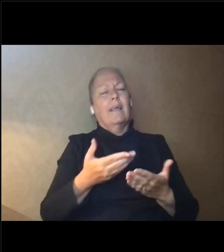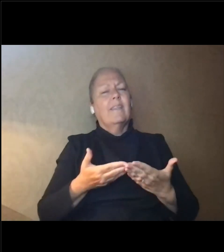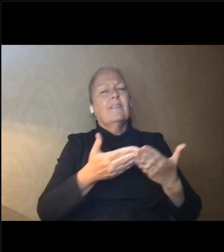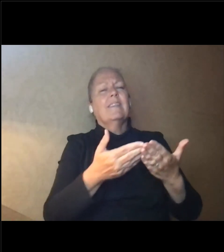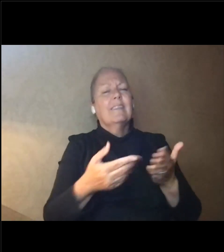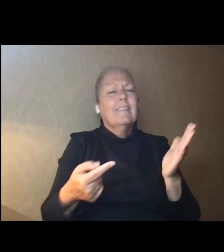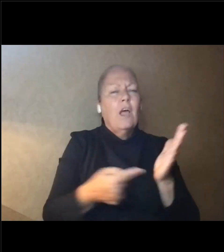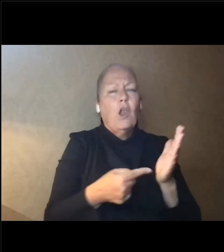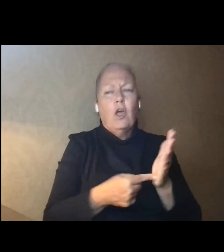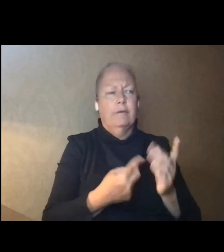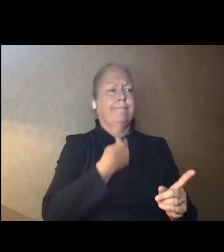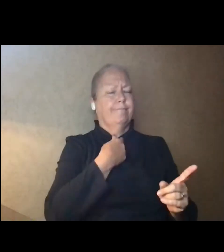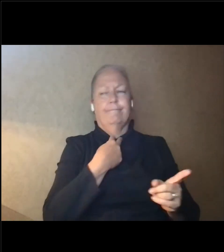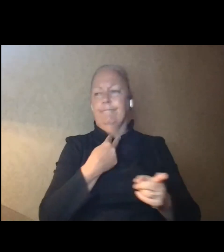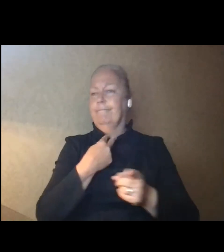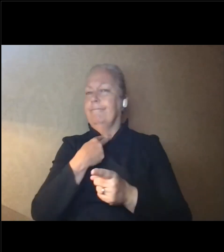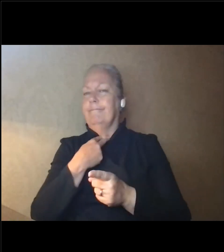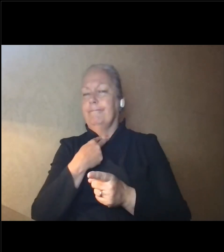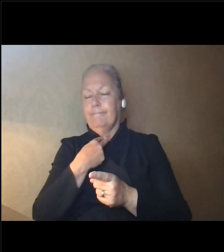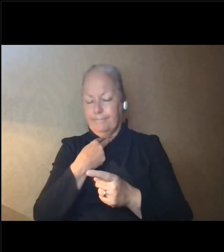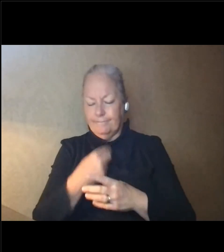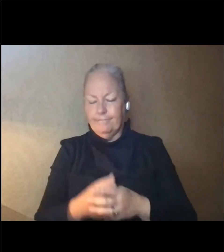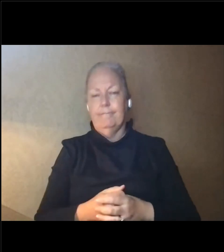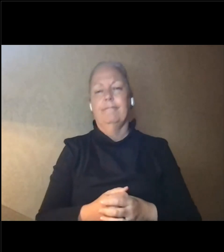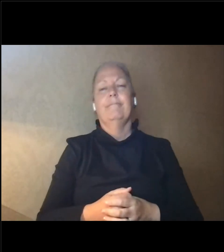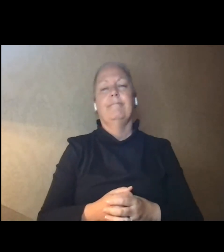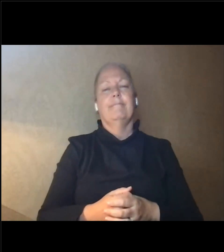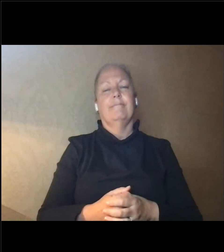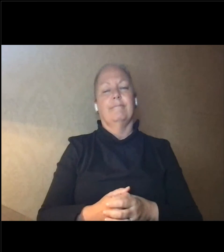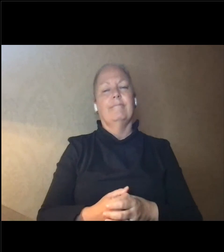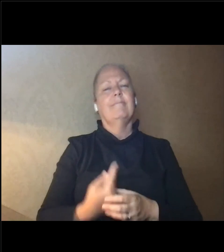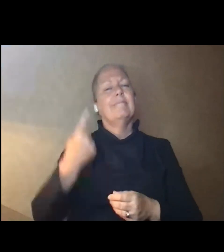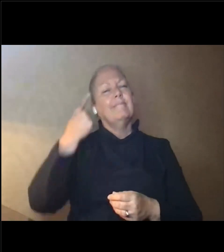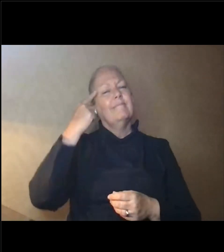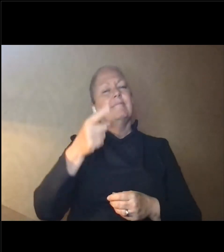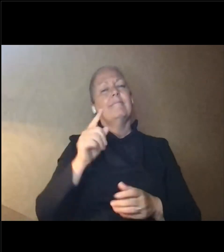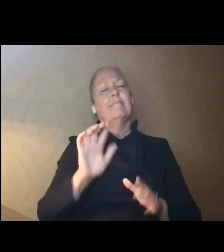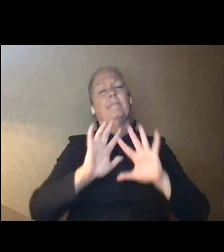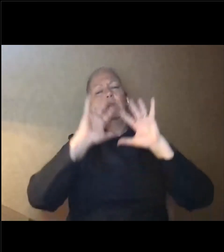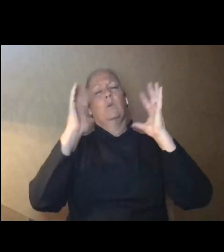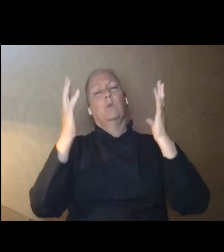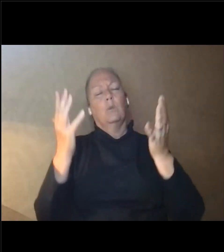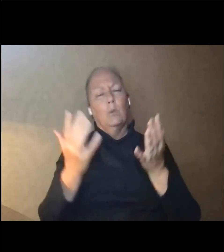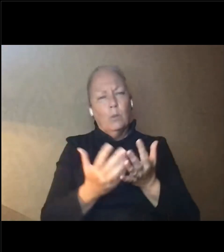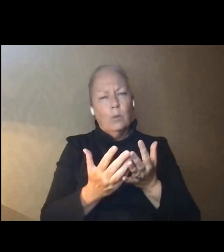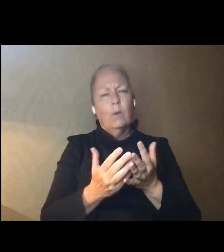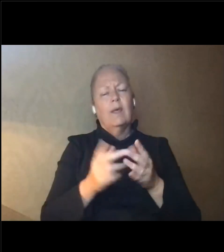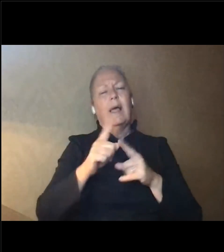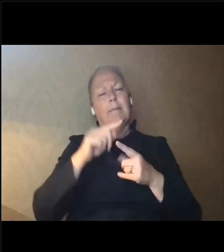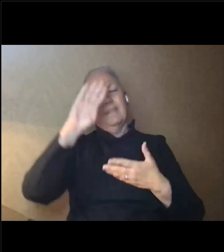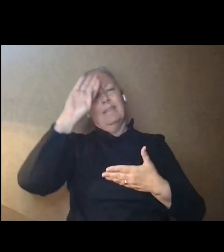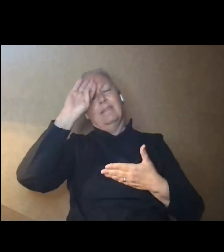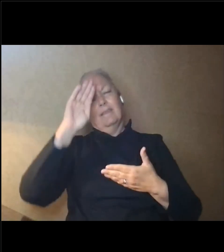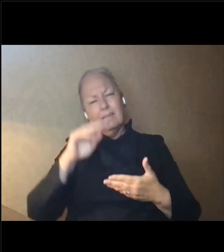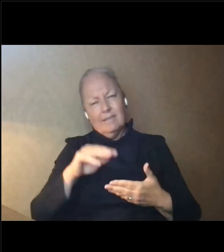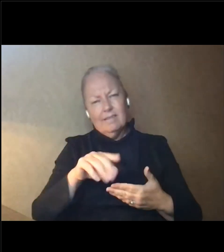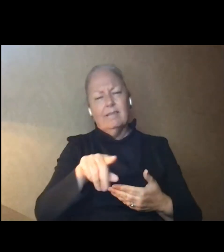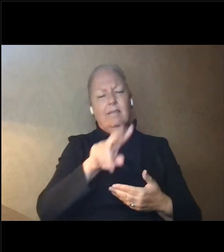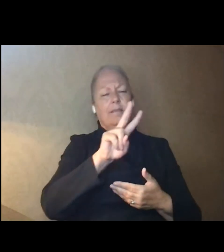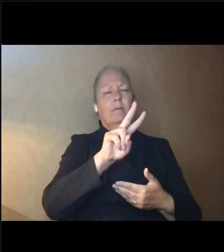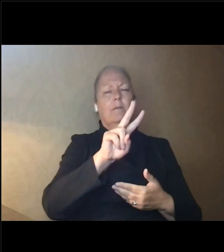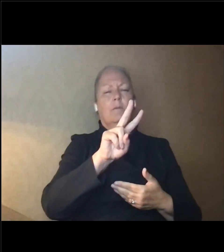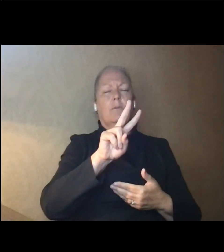So if you look at the global burden of disease study, which happened in 2019, and it was actually